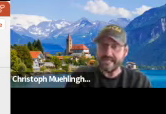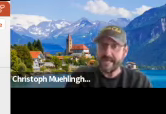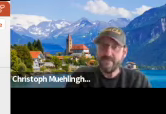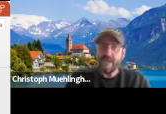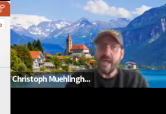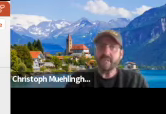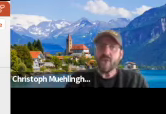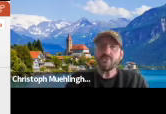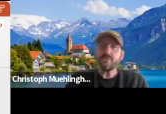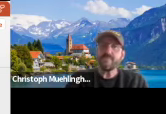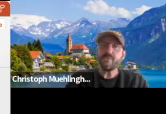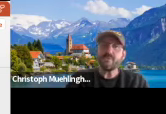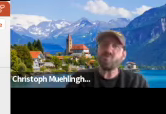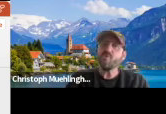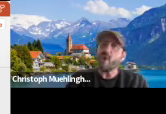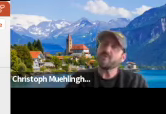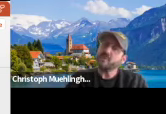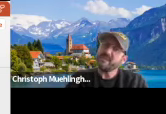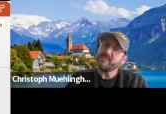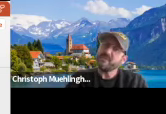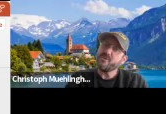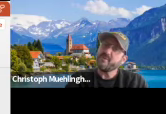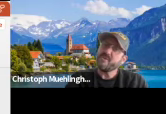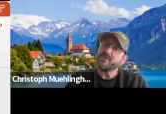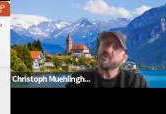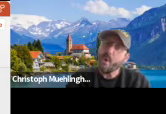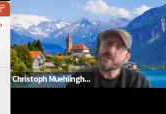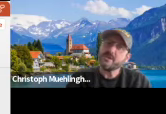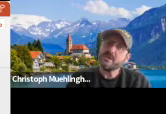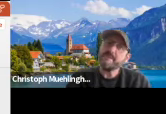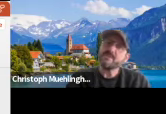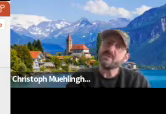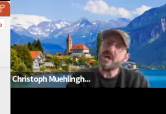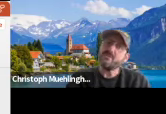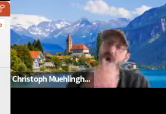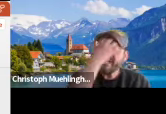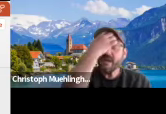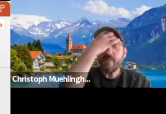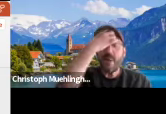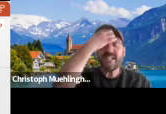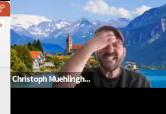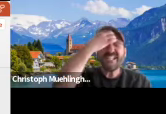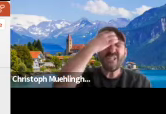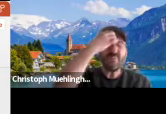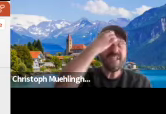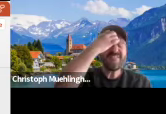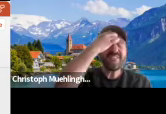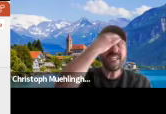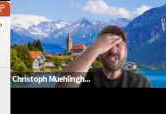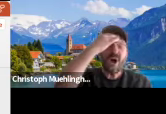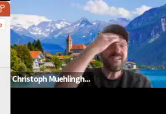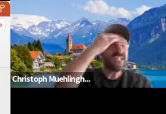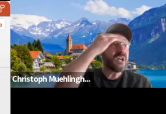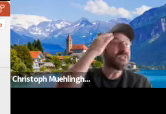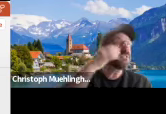something like that. And those shoot also a little bit of a nerve impulse towards the cell body, but it is a little bit,